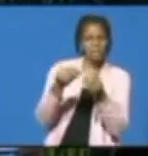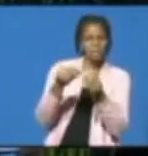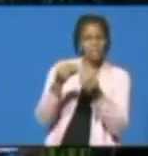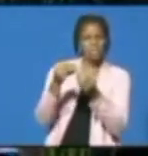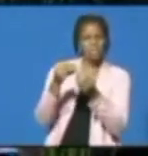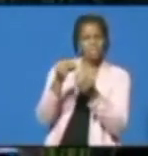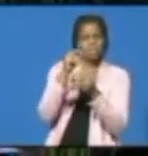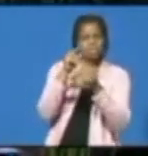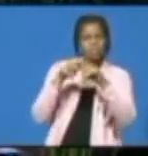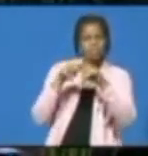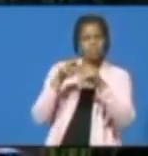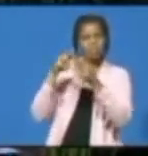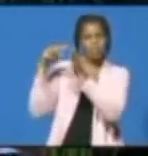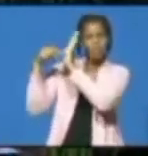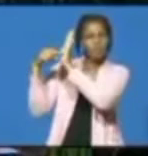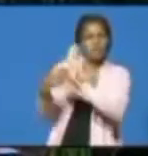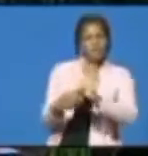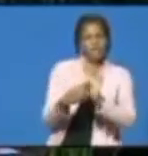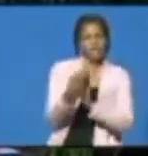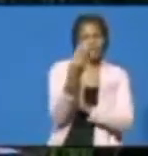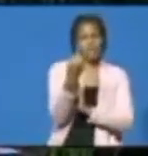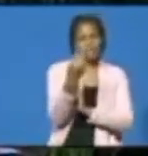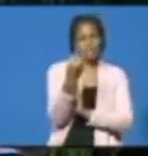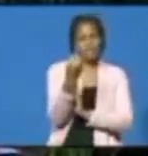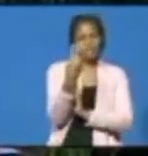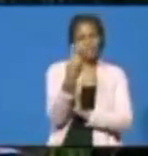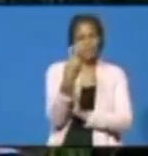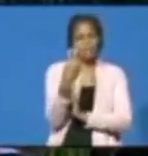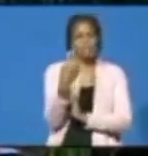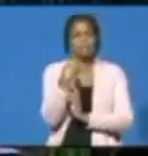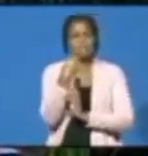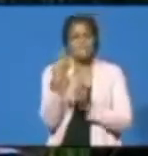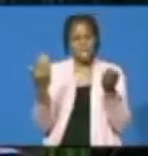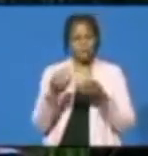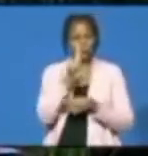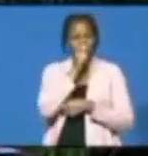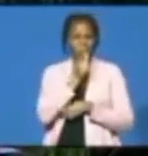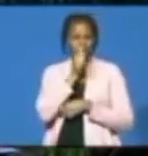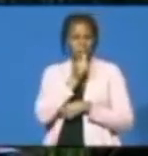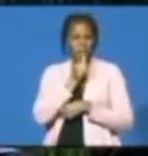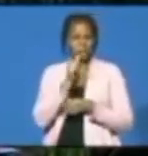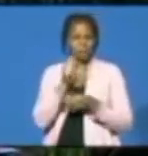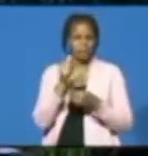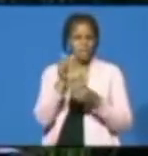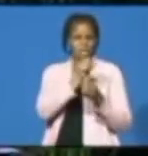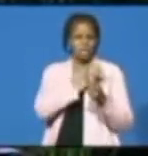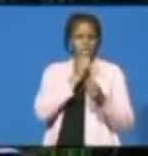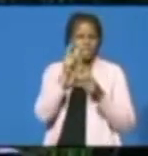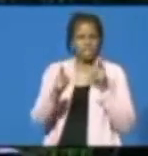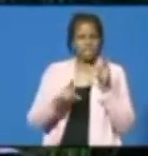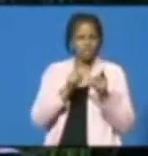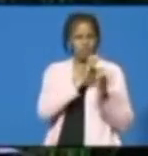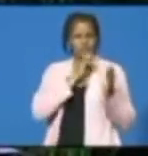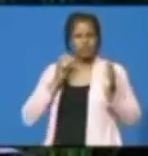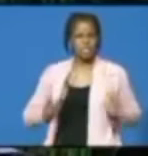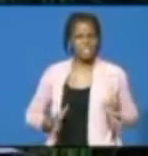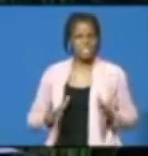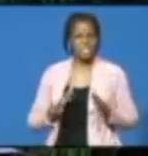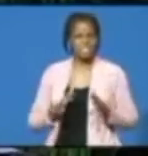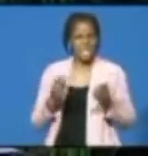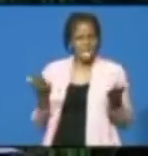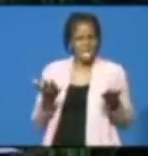Revelation 14:12. Here is the patience of the saints. Here are those that keep